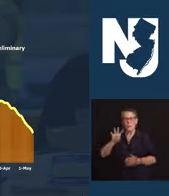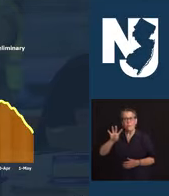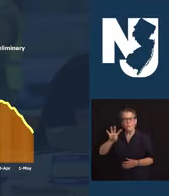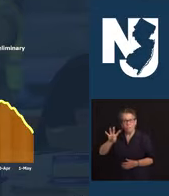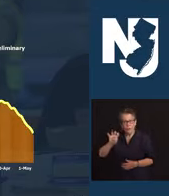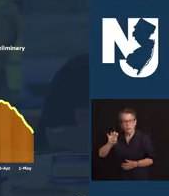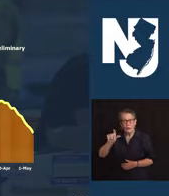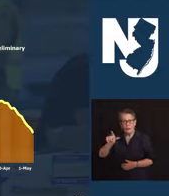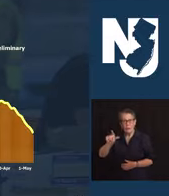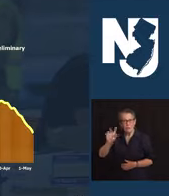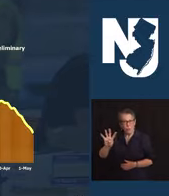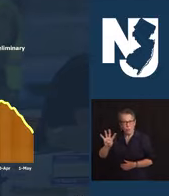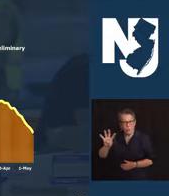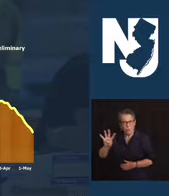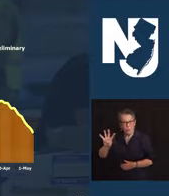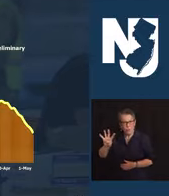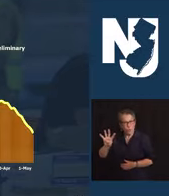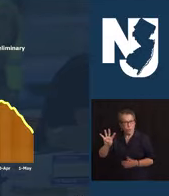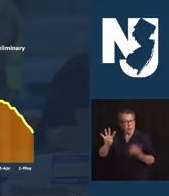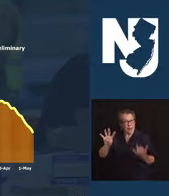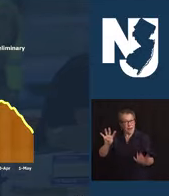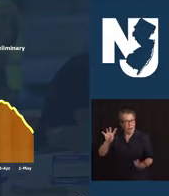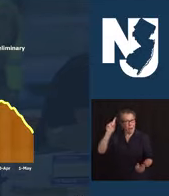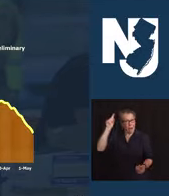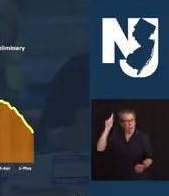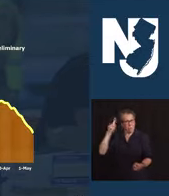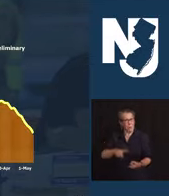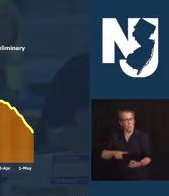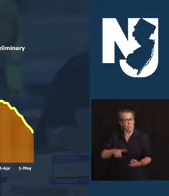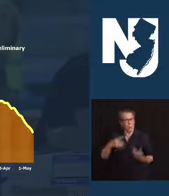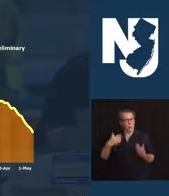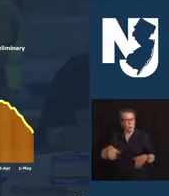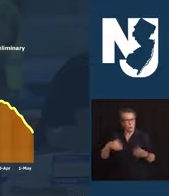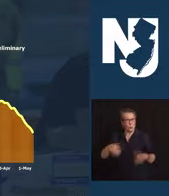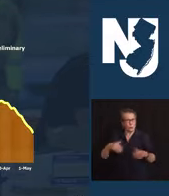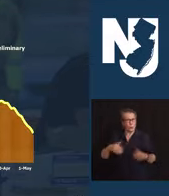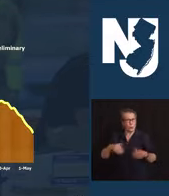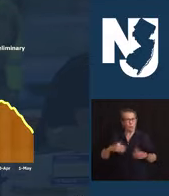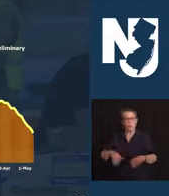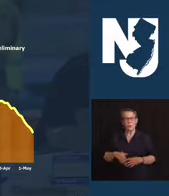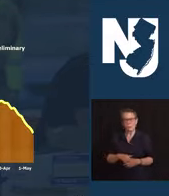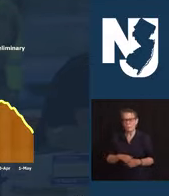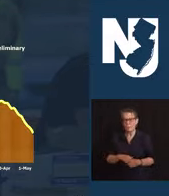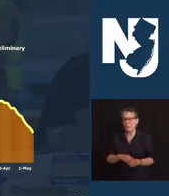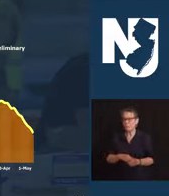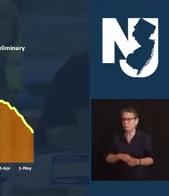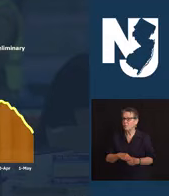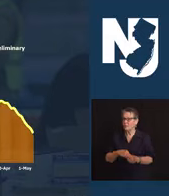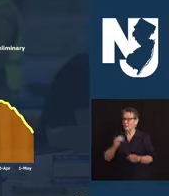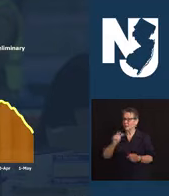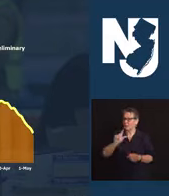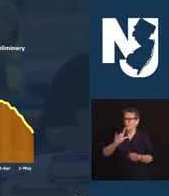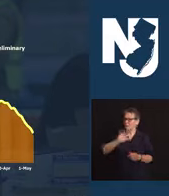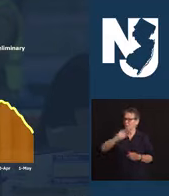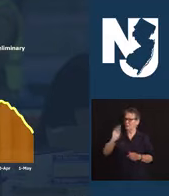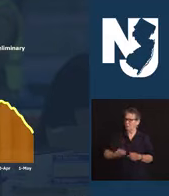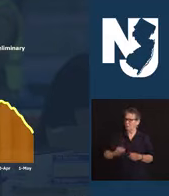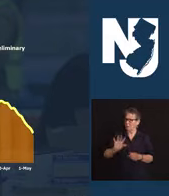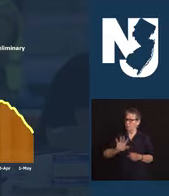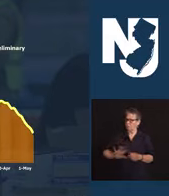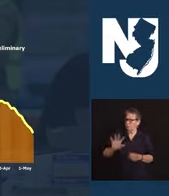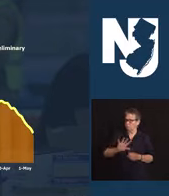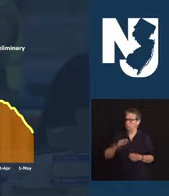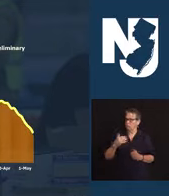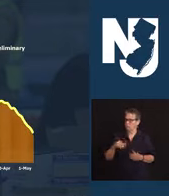1,424. So you could see that that single week decrease is about a 25% drop. May that